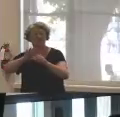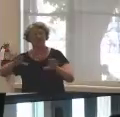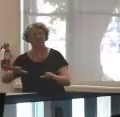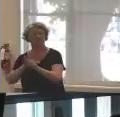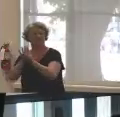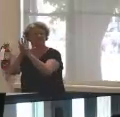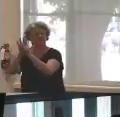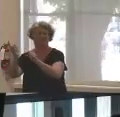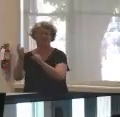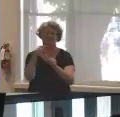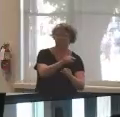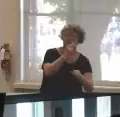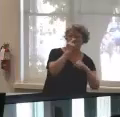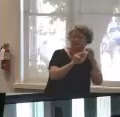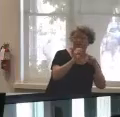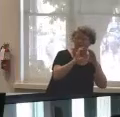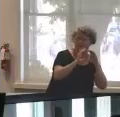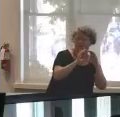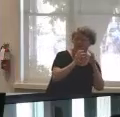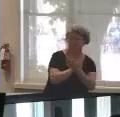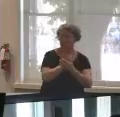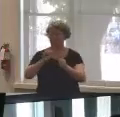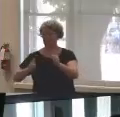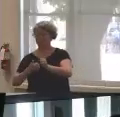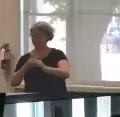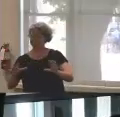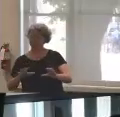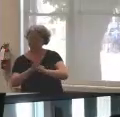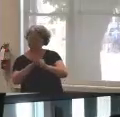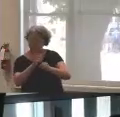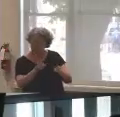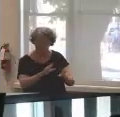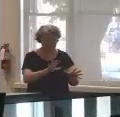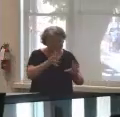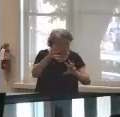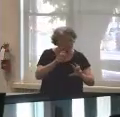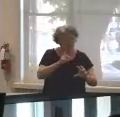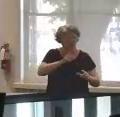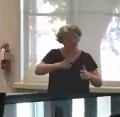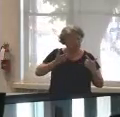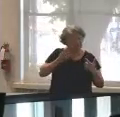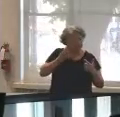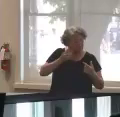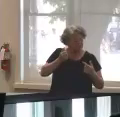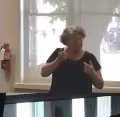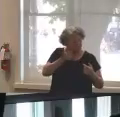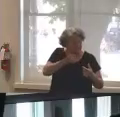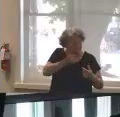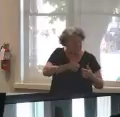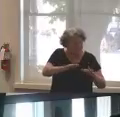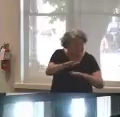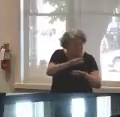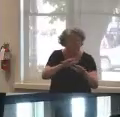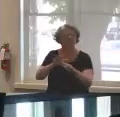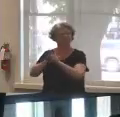on things that come up in these fun conversations of real life conversations and experiences that are happening on a daily basis.